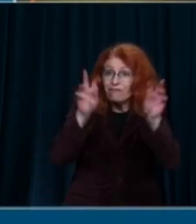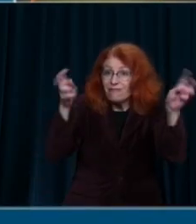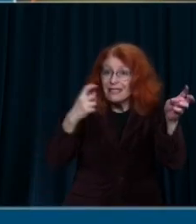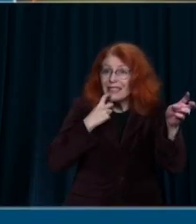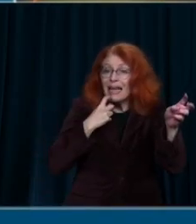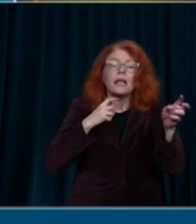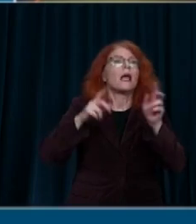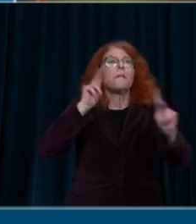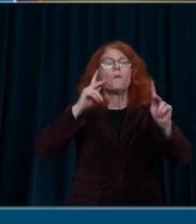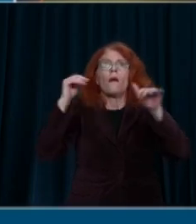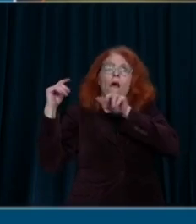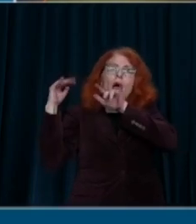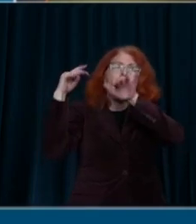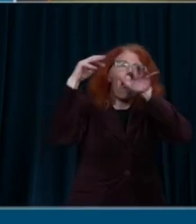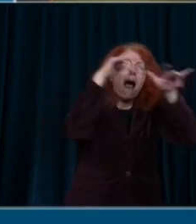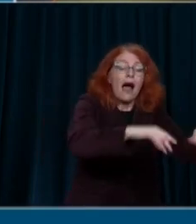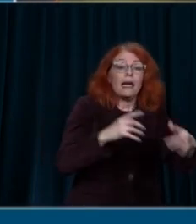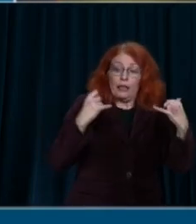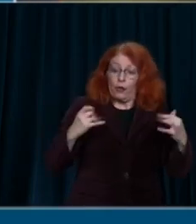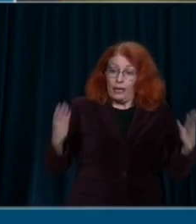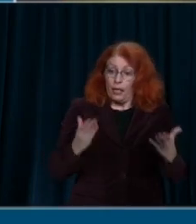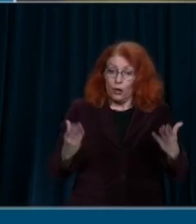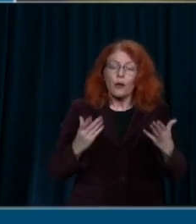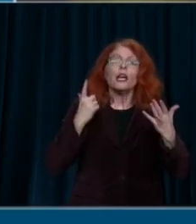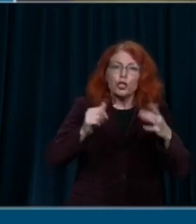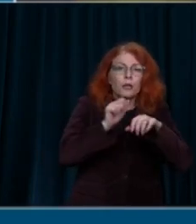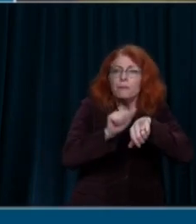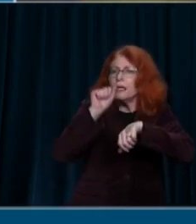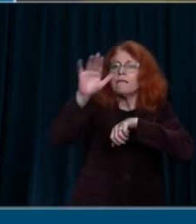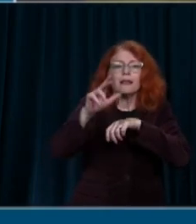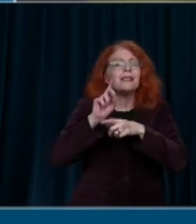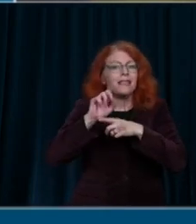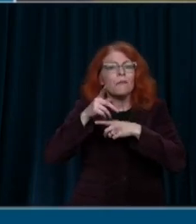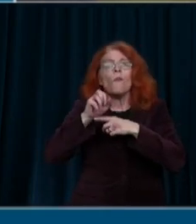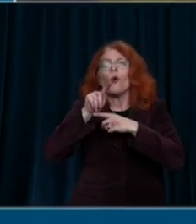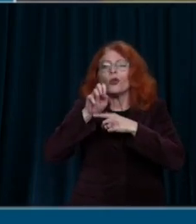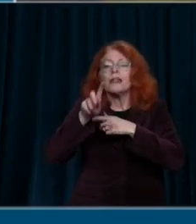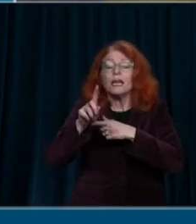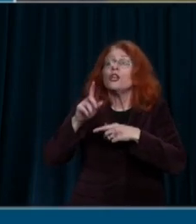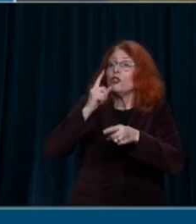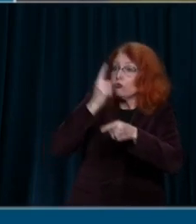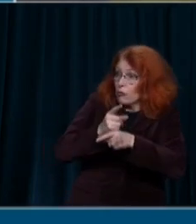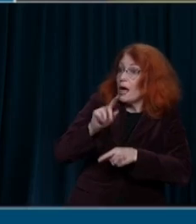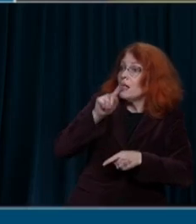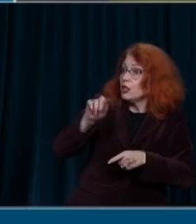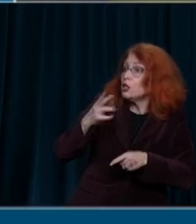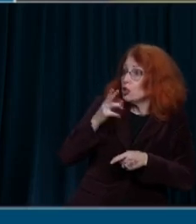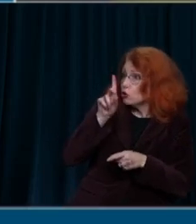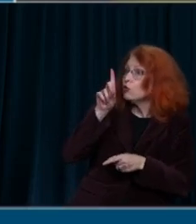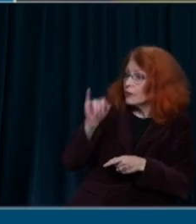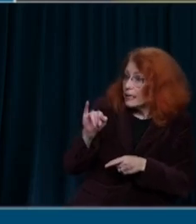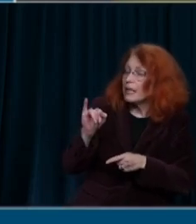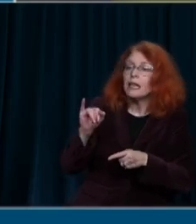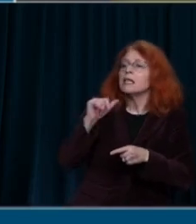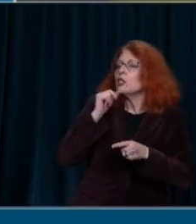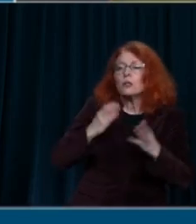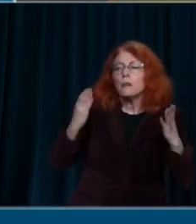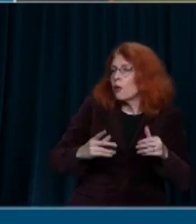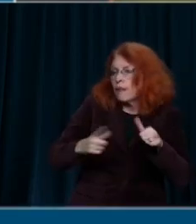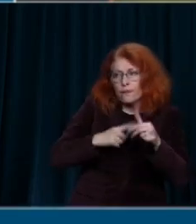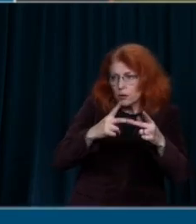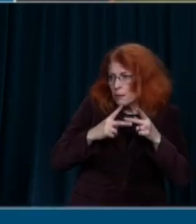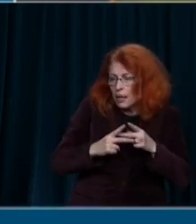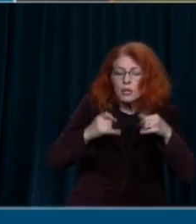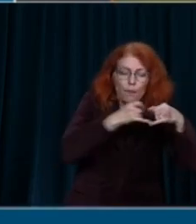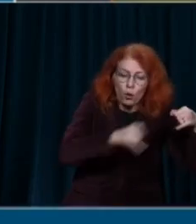came. And now they're here, and they should be deported. I think you're exactly right, Zuhdi. They shouldn't have been here in the first place. Our